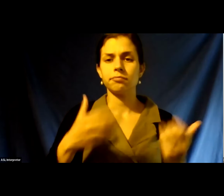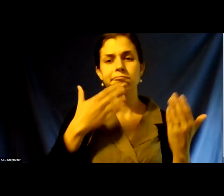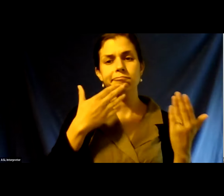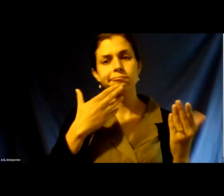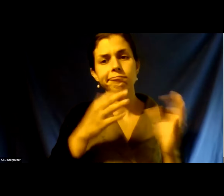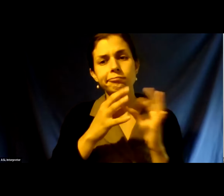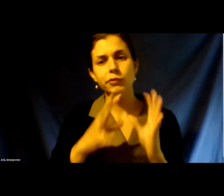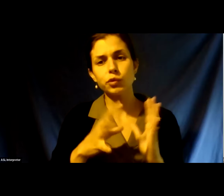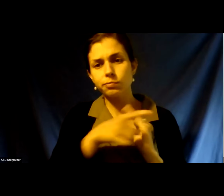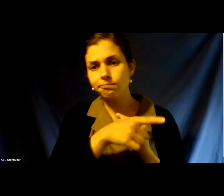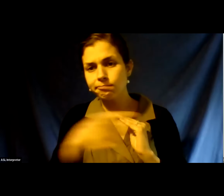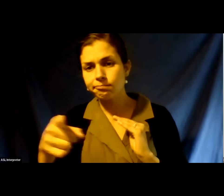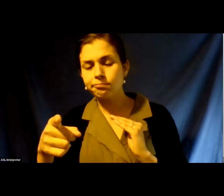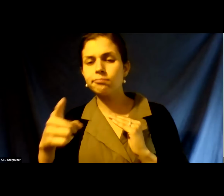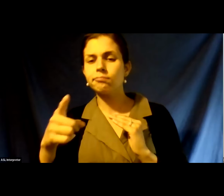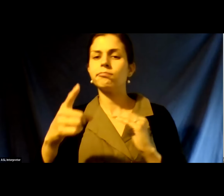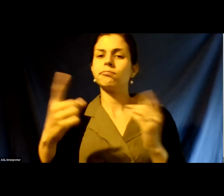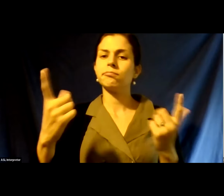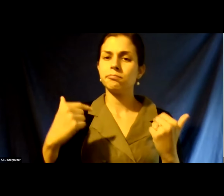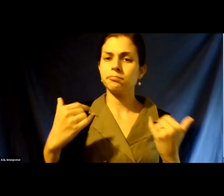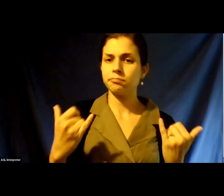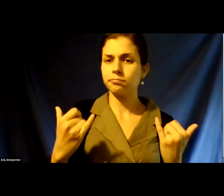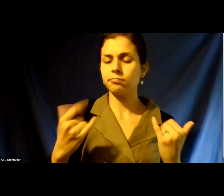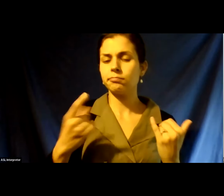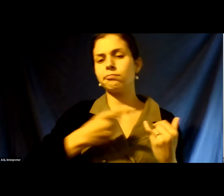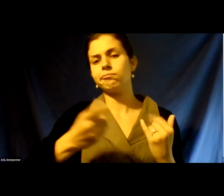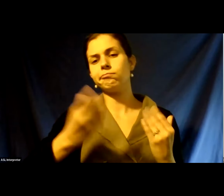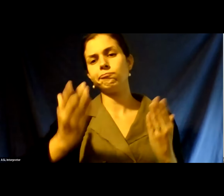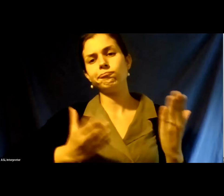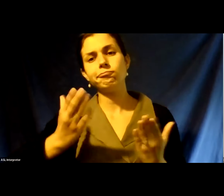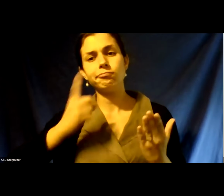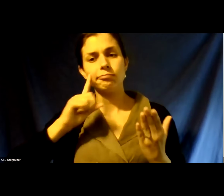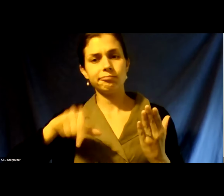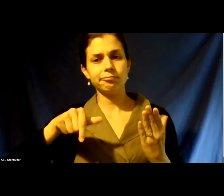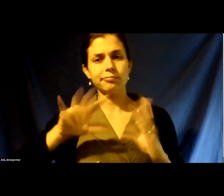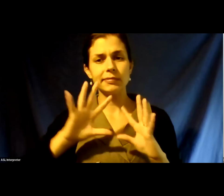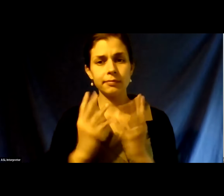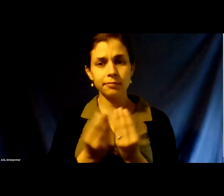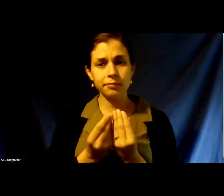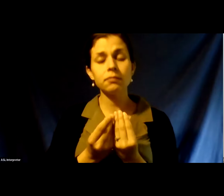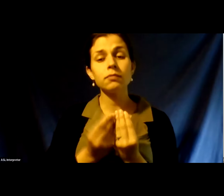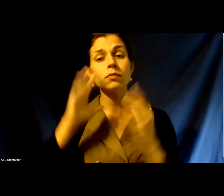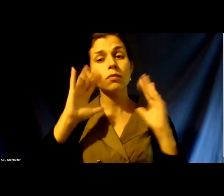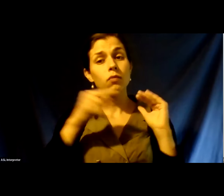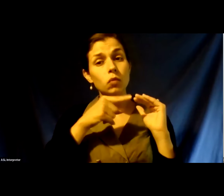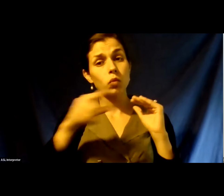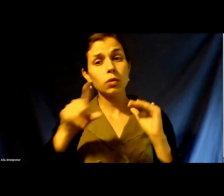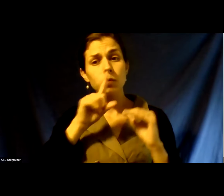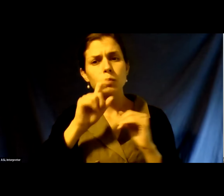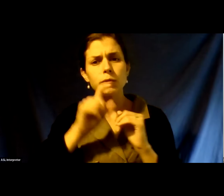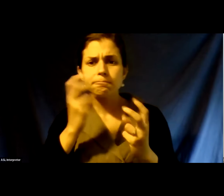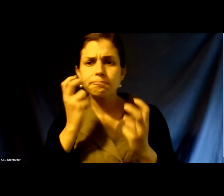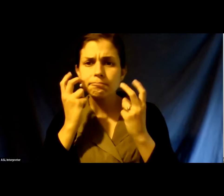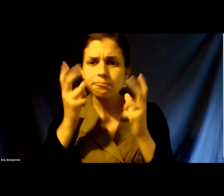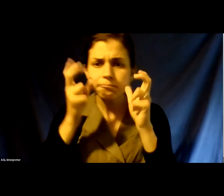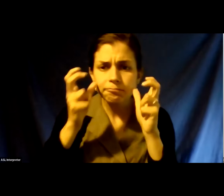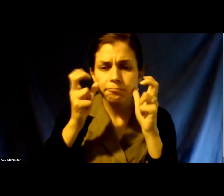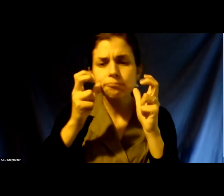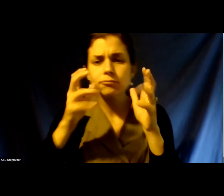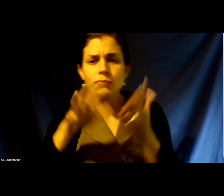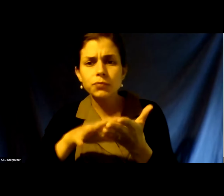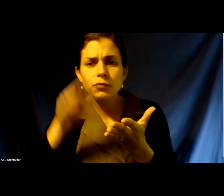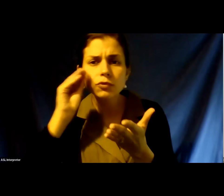here tonight, providing a service to our families so that you can hopefully engage very deeply in what is going to be presented